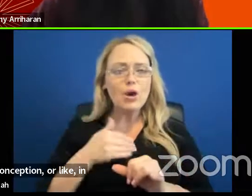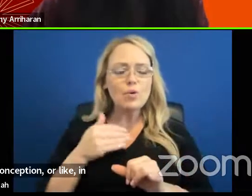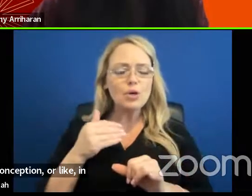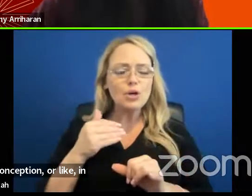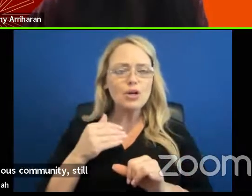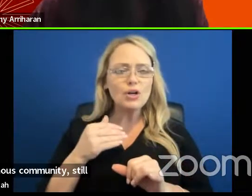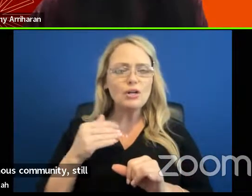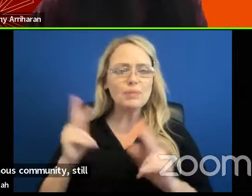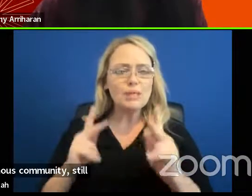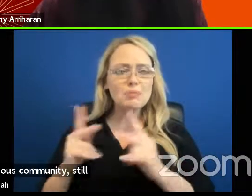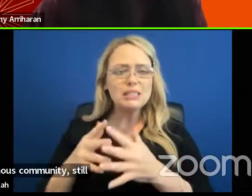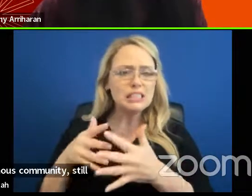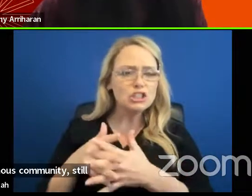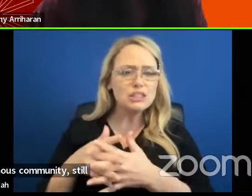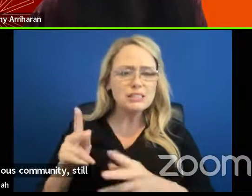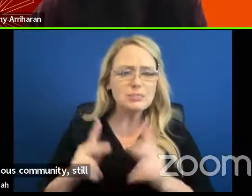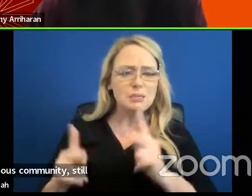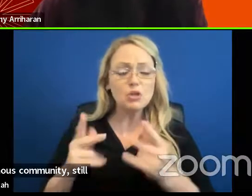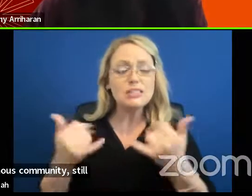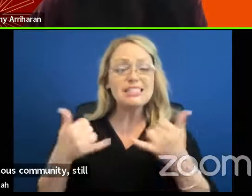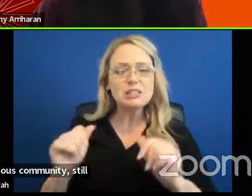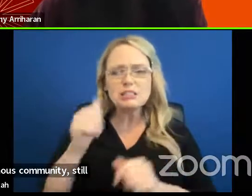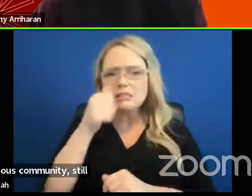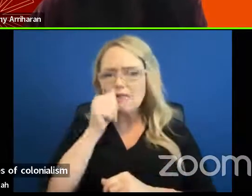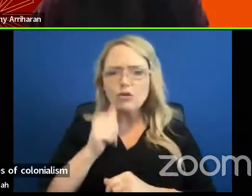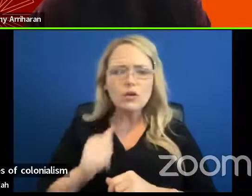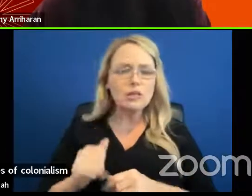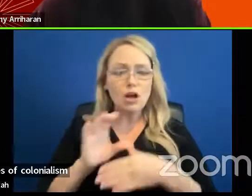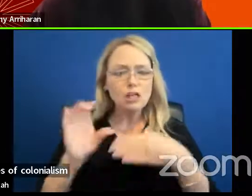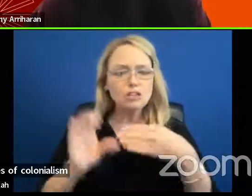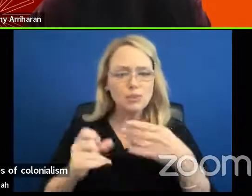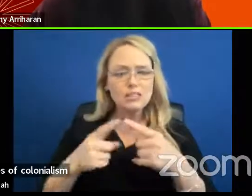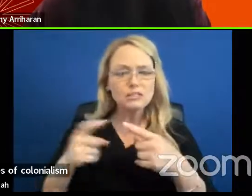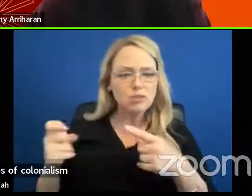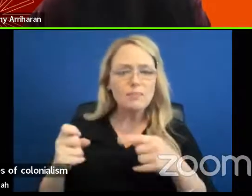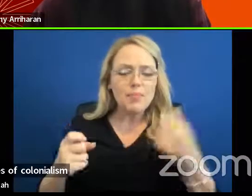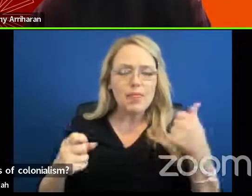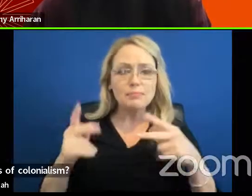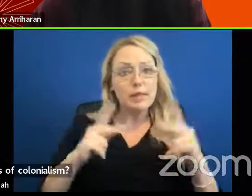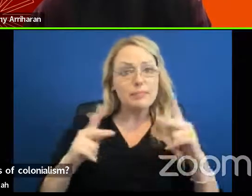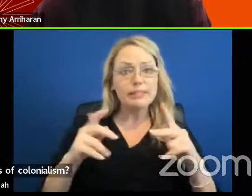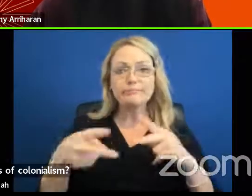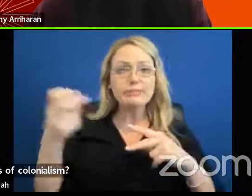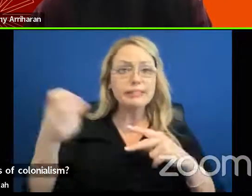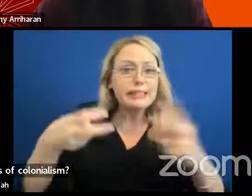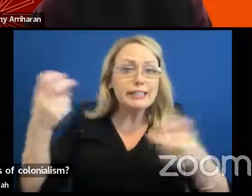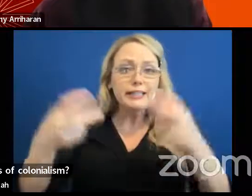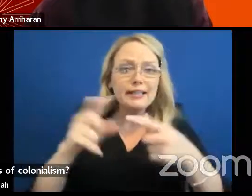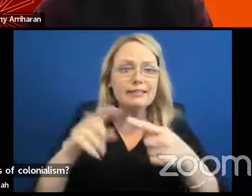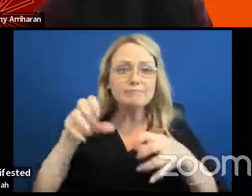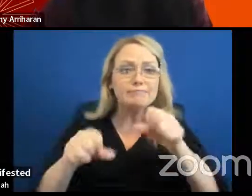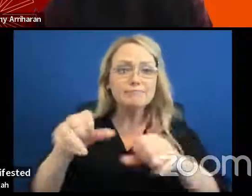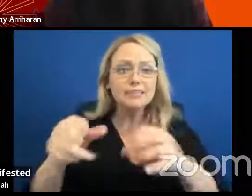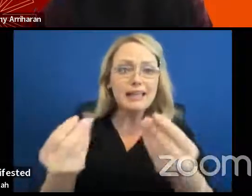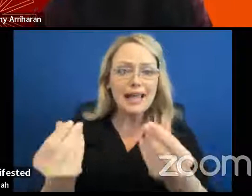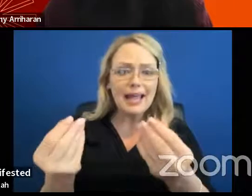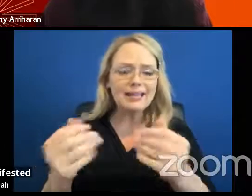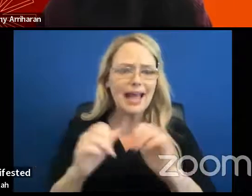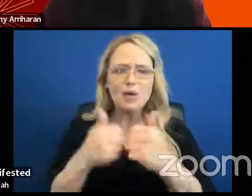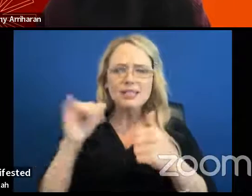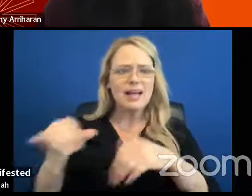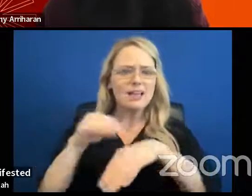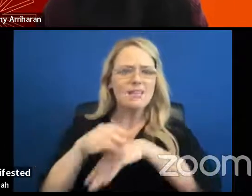the consequences of colonialism, and how is it manifested today? Who thinks that? No, just